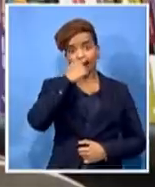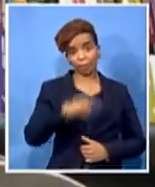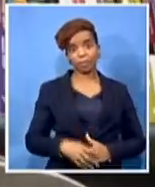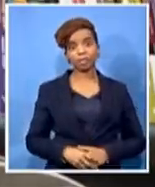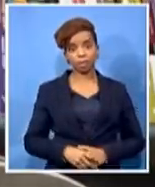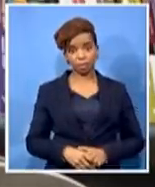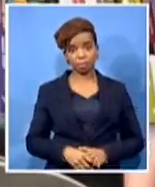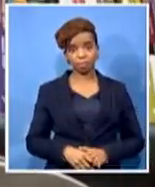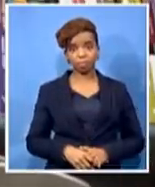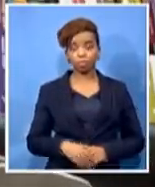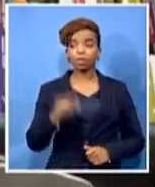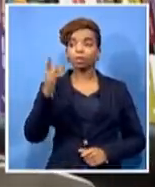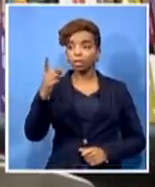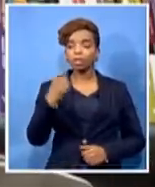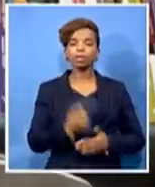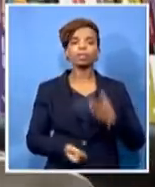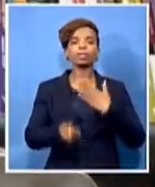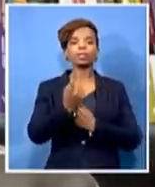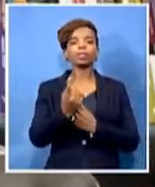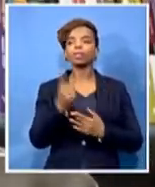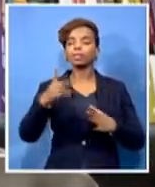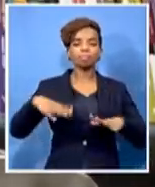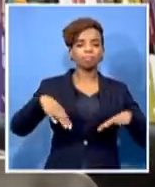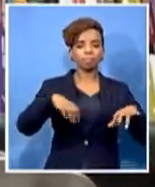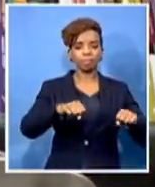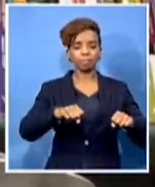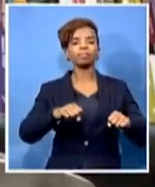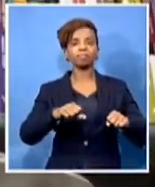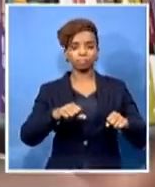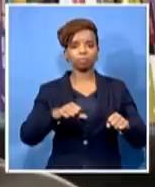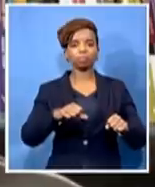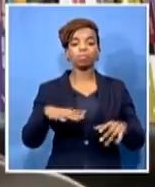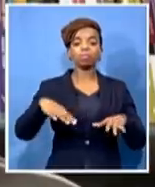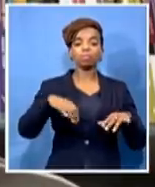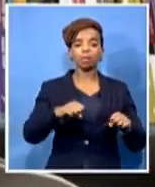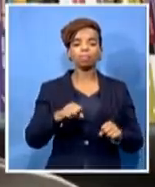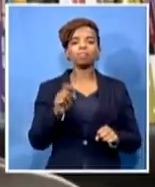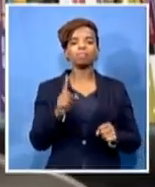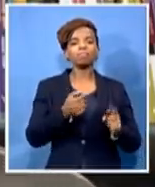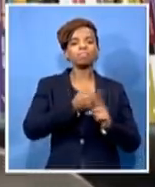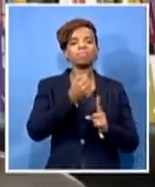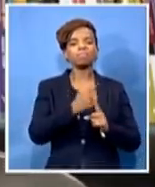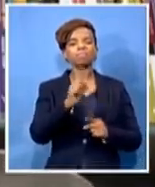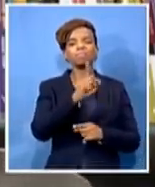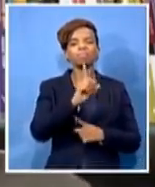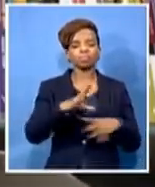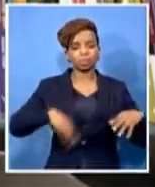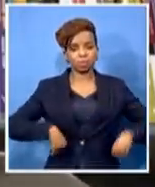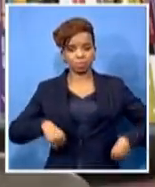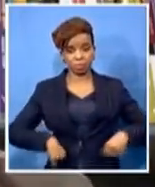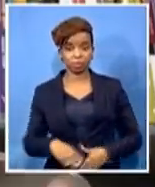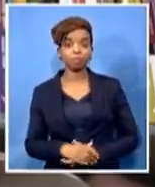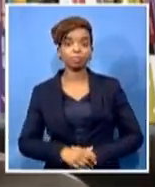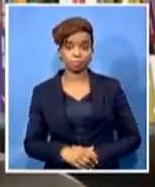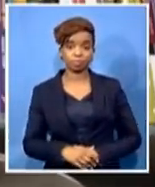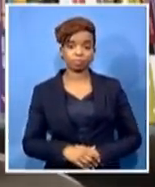ticket of the fight against corruption. And he is aware that there are some people